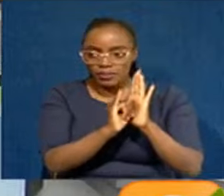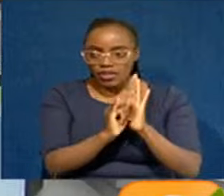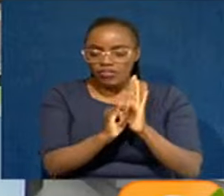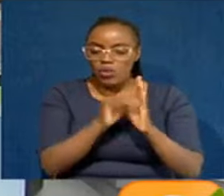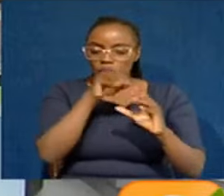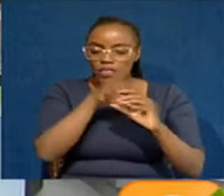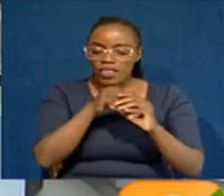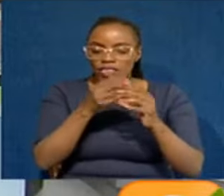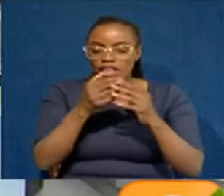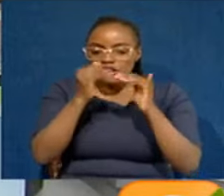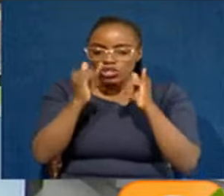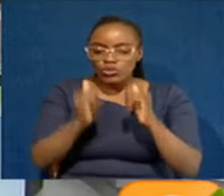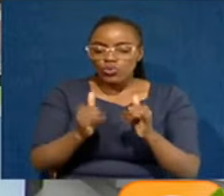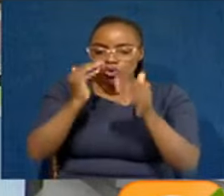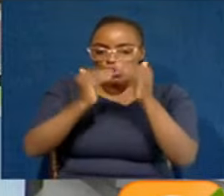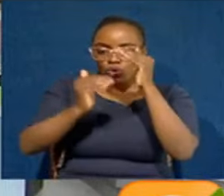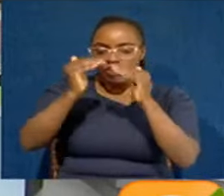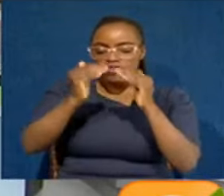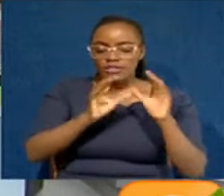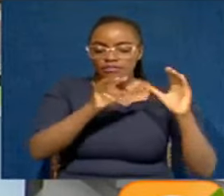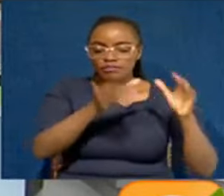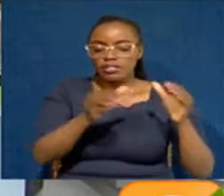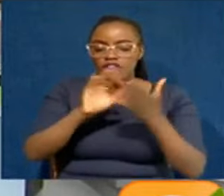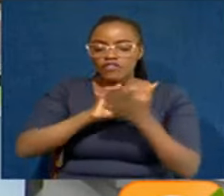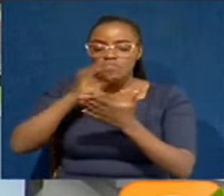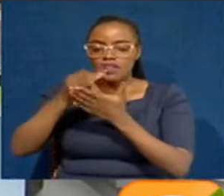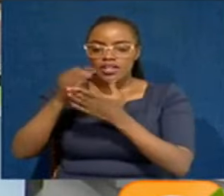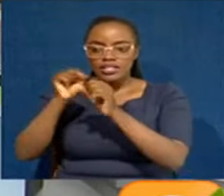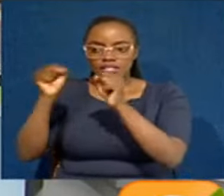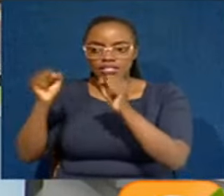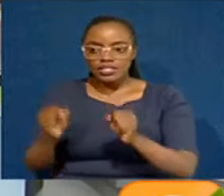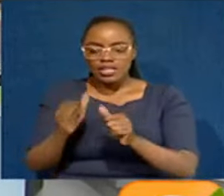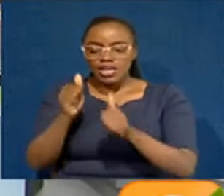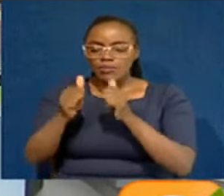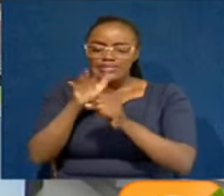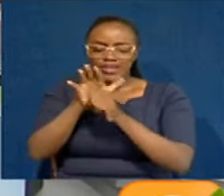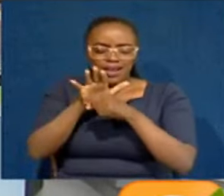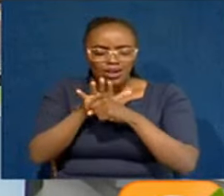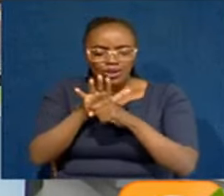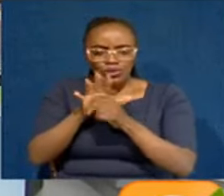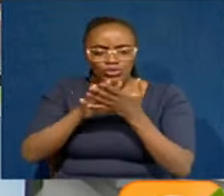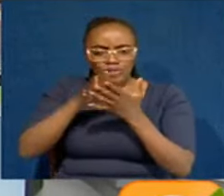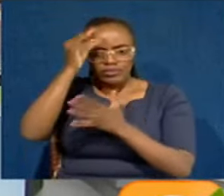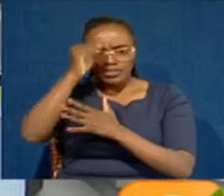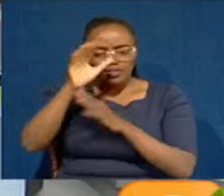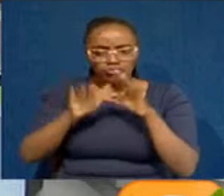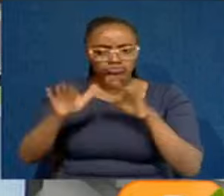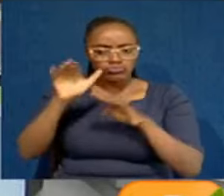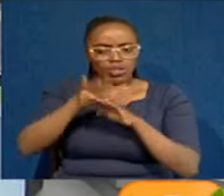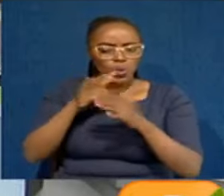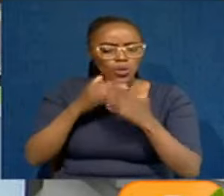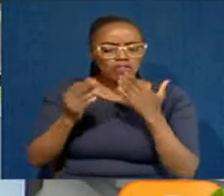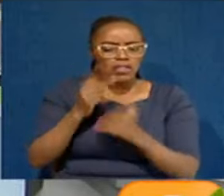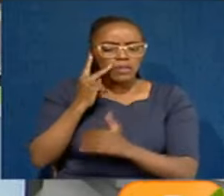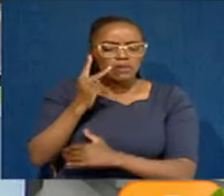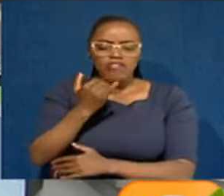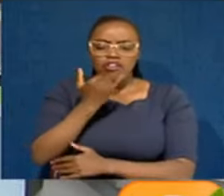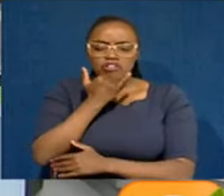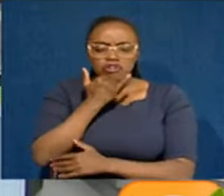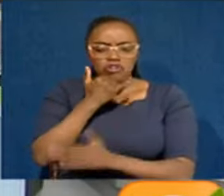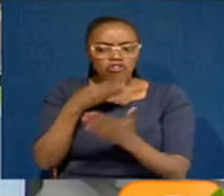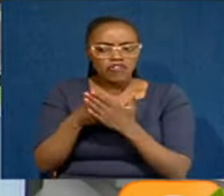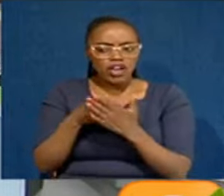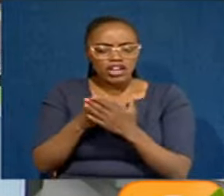with a new university banding funding model that has seen hundreds of students placed in what they deem as wrong